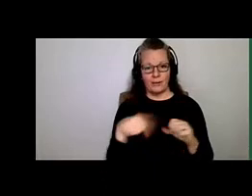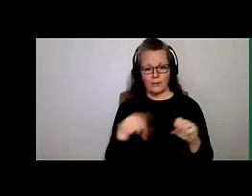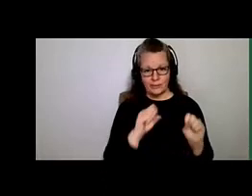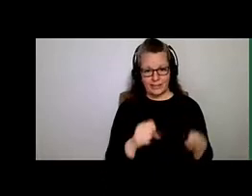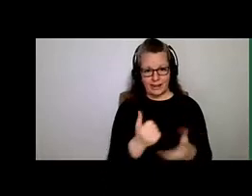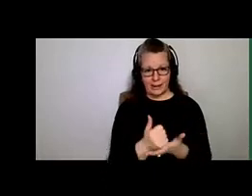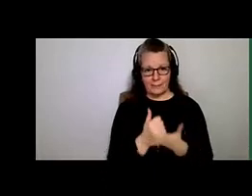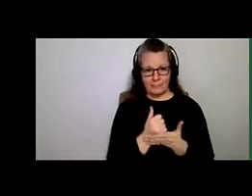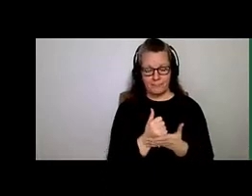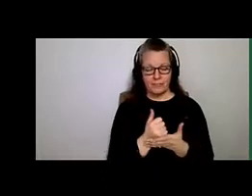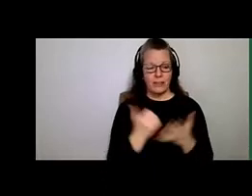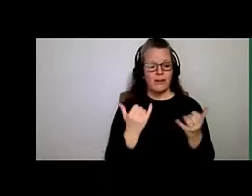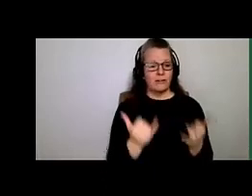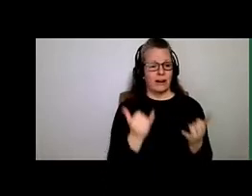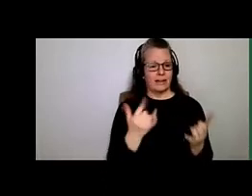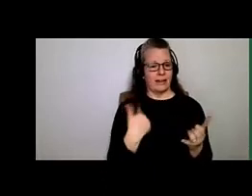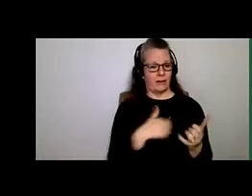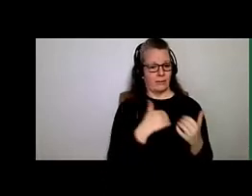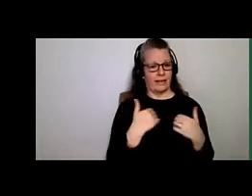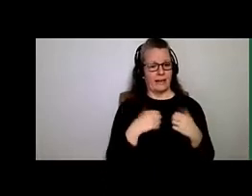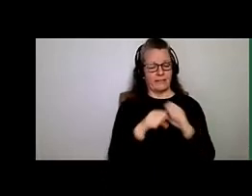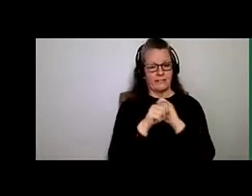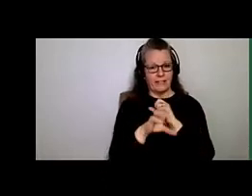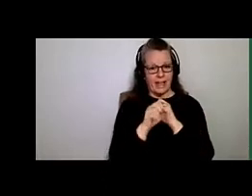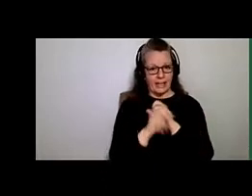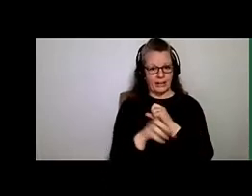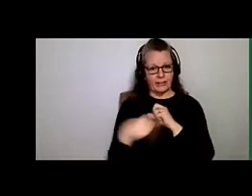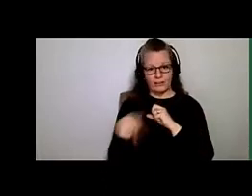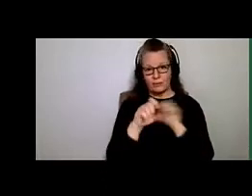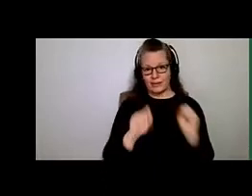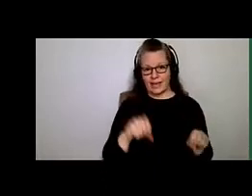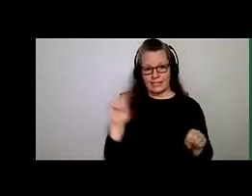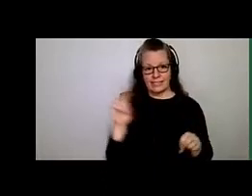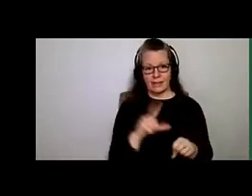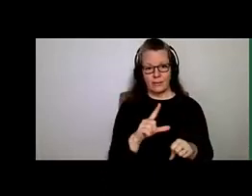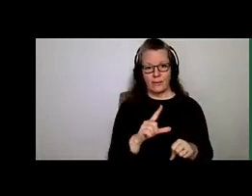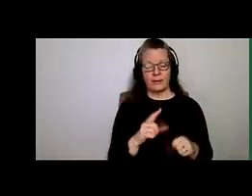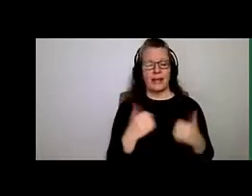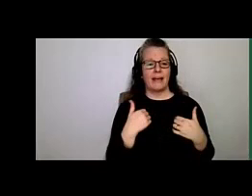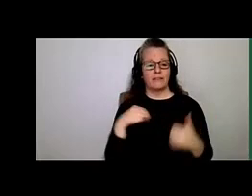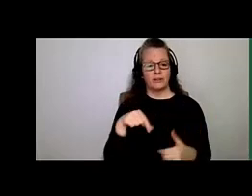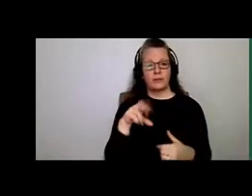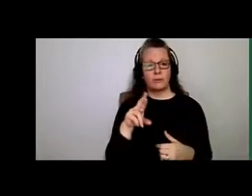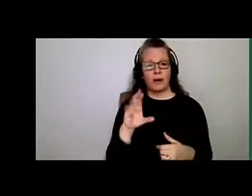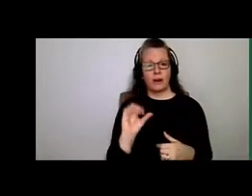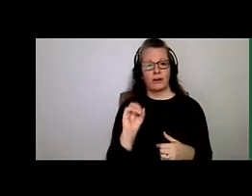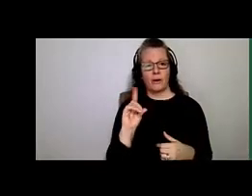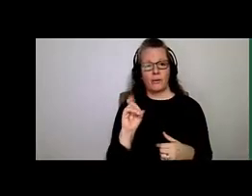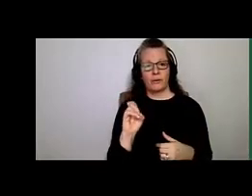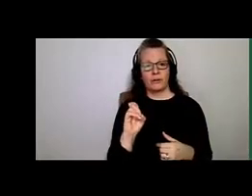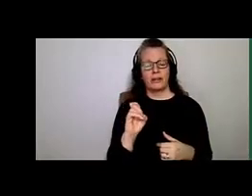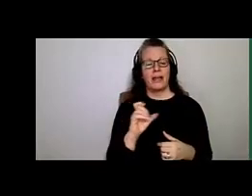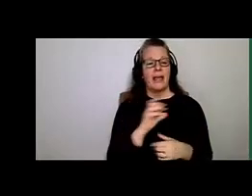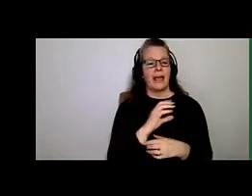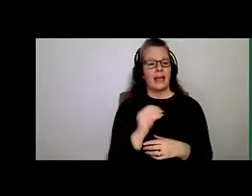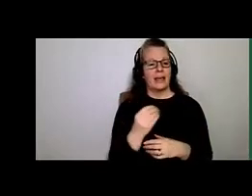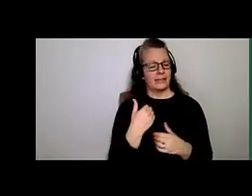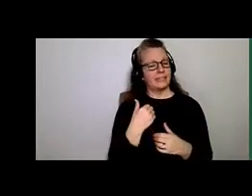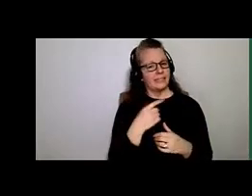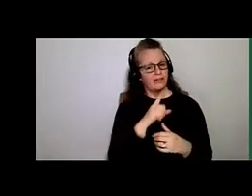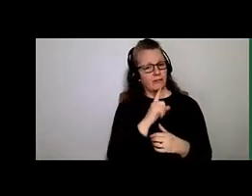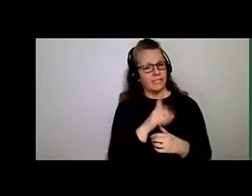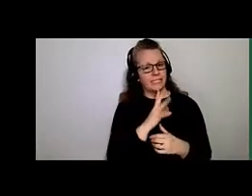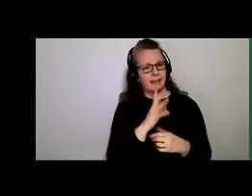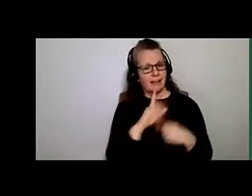now, we have a flyer that you can download. There's a QR code here, and it highlights some of